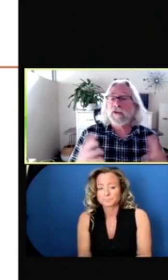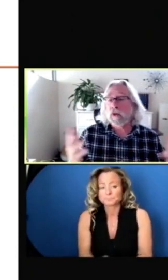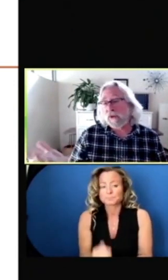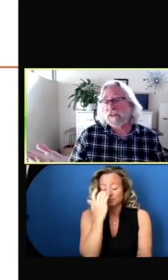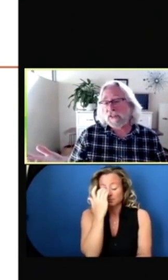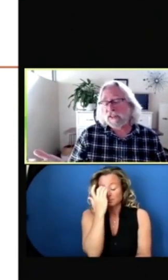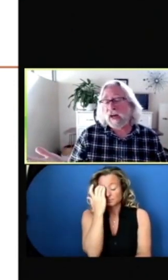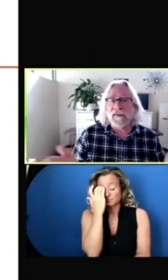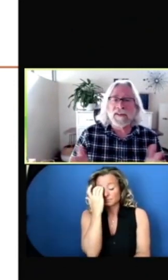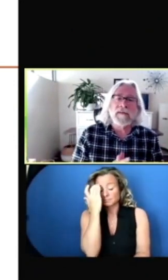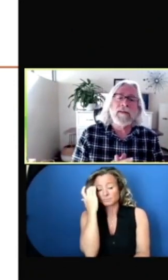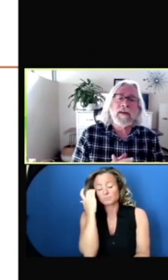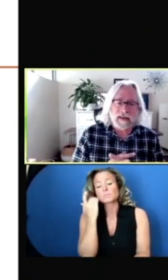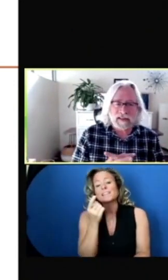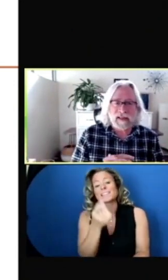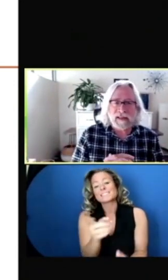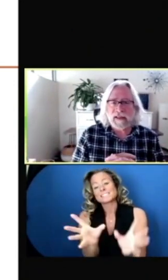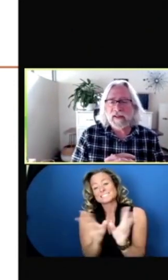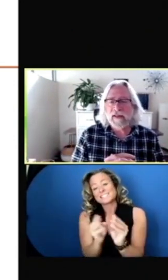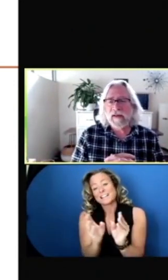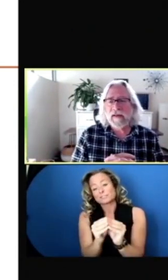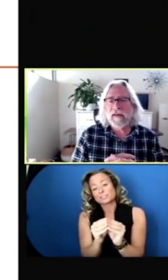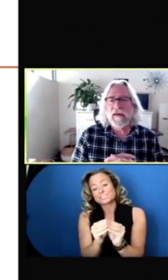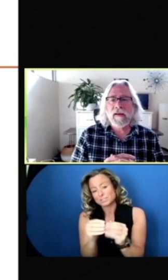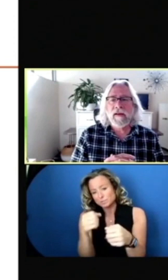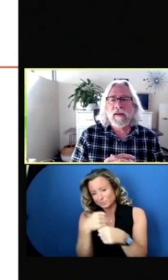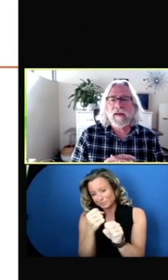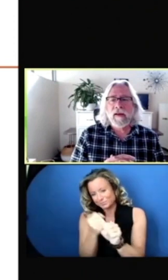We also produce this conference. Next slide.